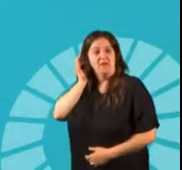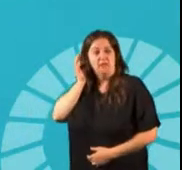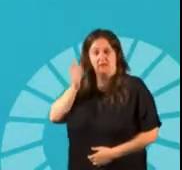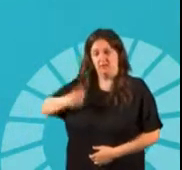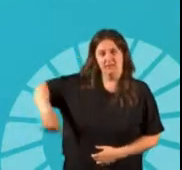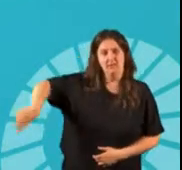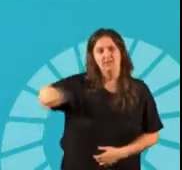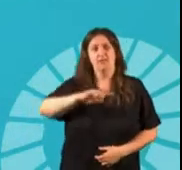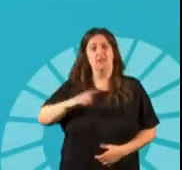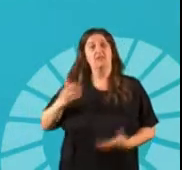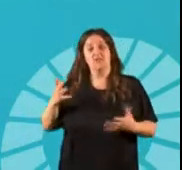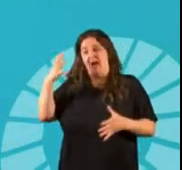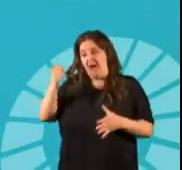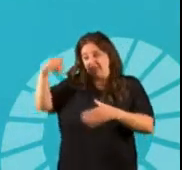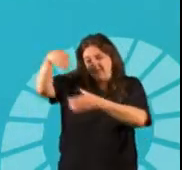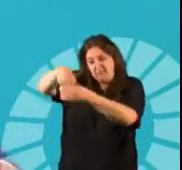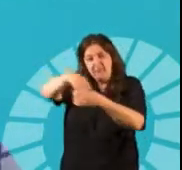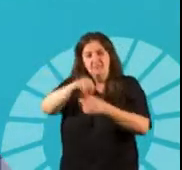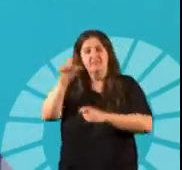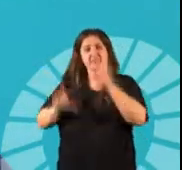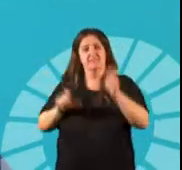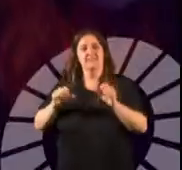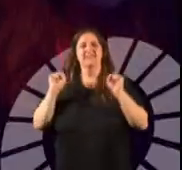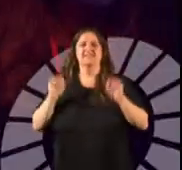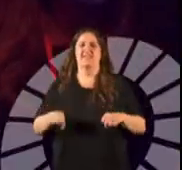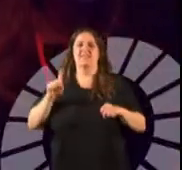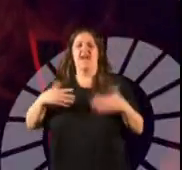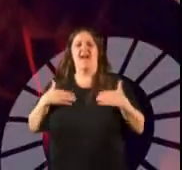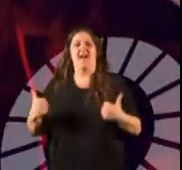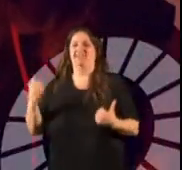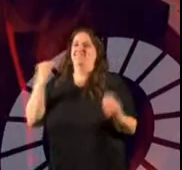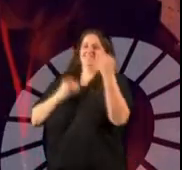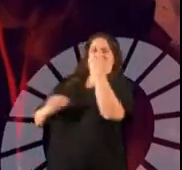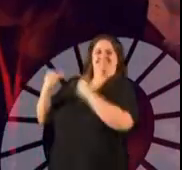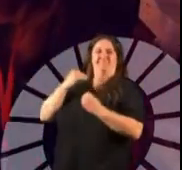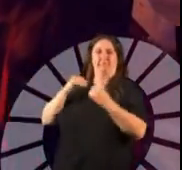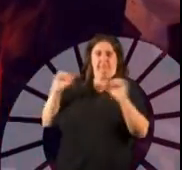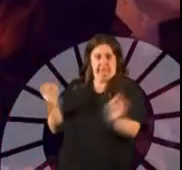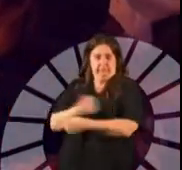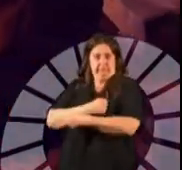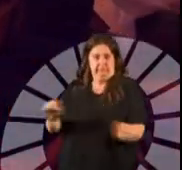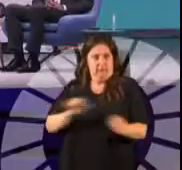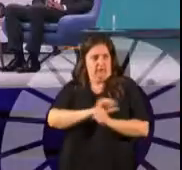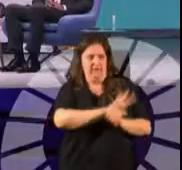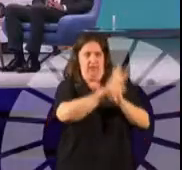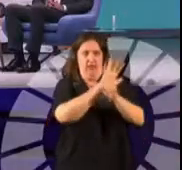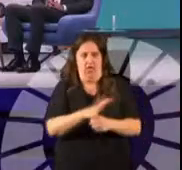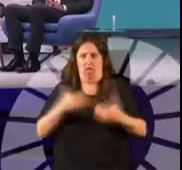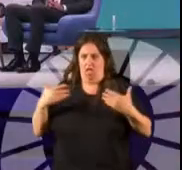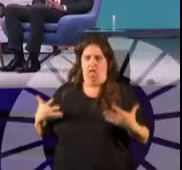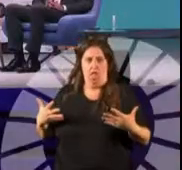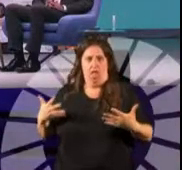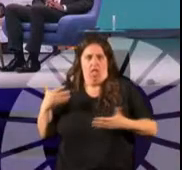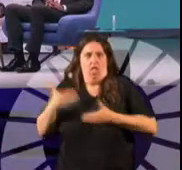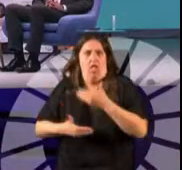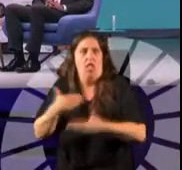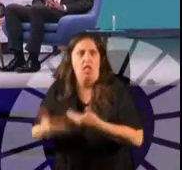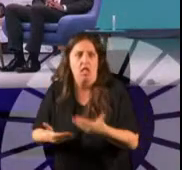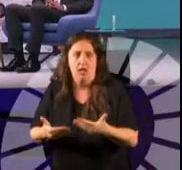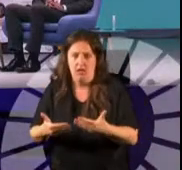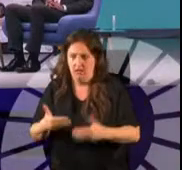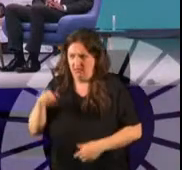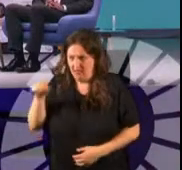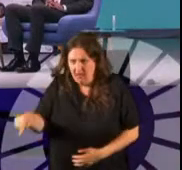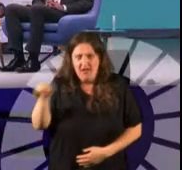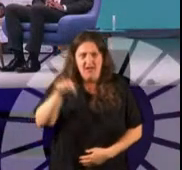been deprived of health and contraception to the peril of their lives, including in our own countries, and I'm